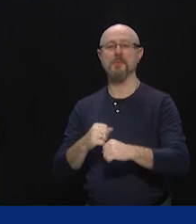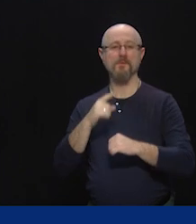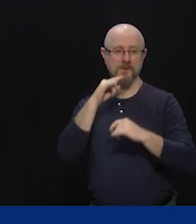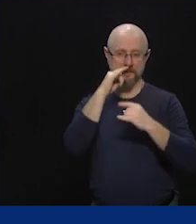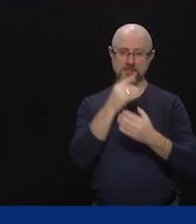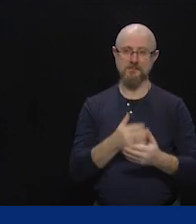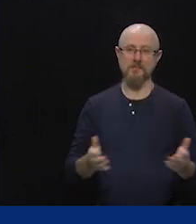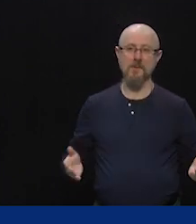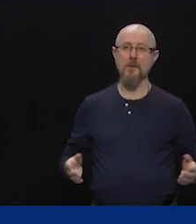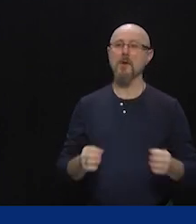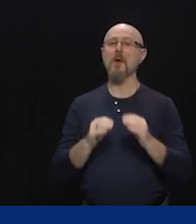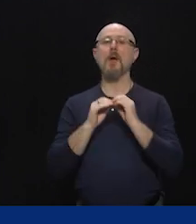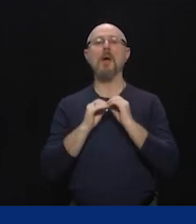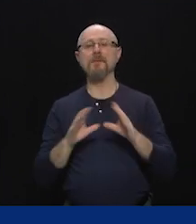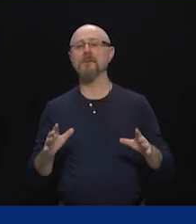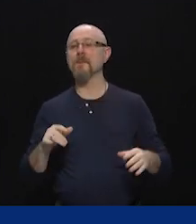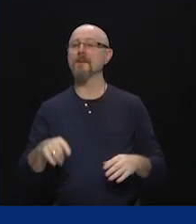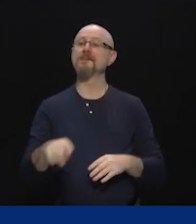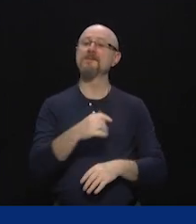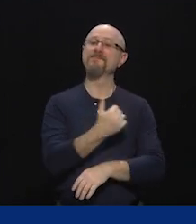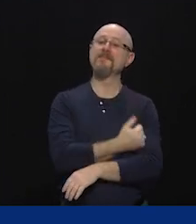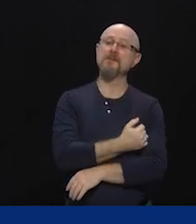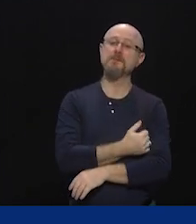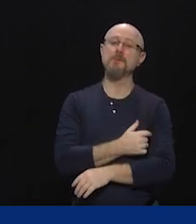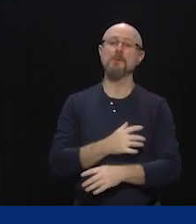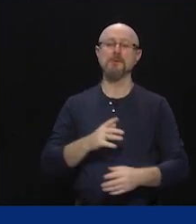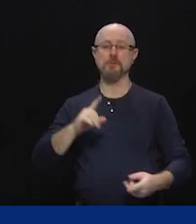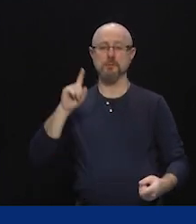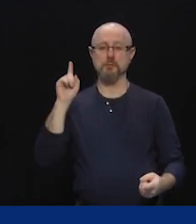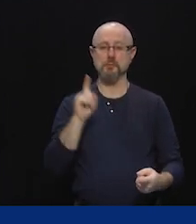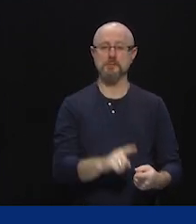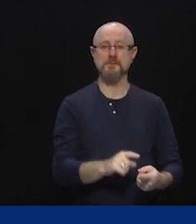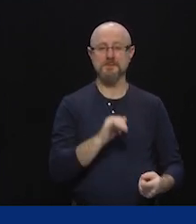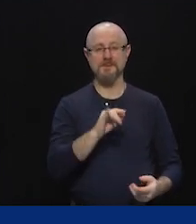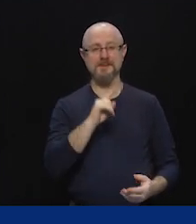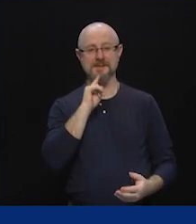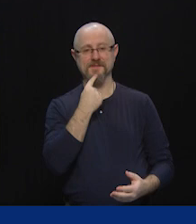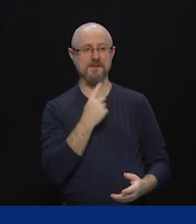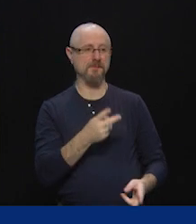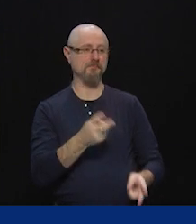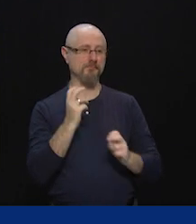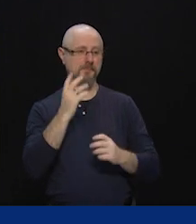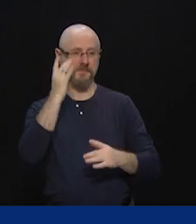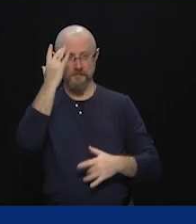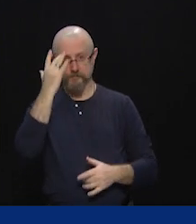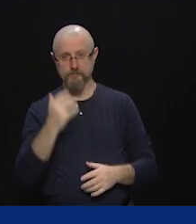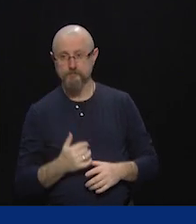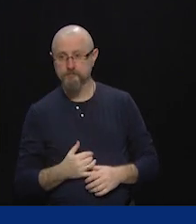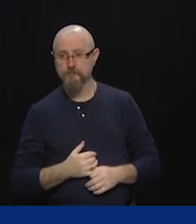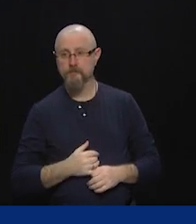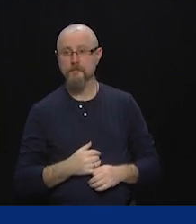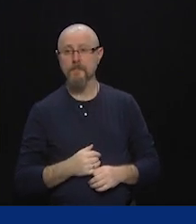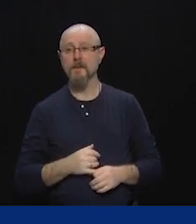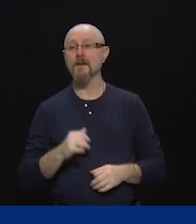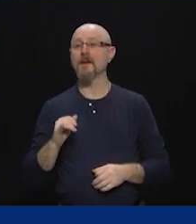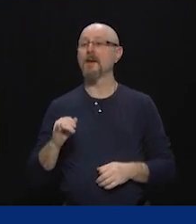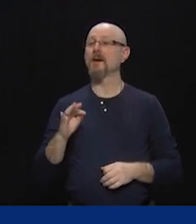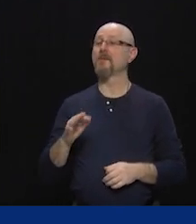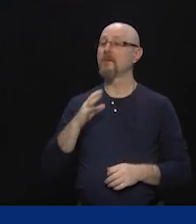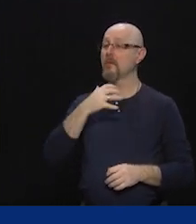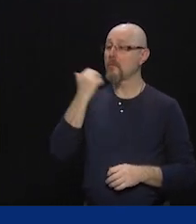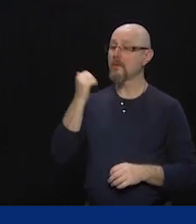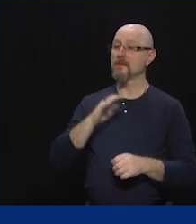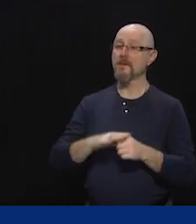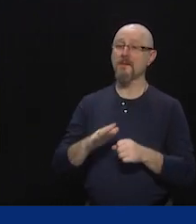vaccination really reduces the chance of severe illness, and boosting, if you're eligible for it, adds